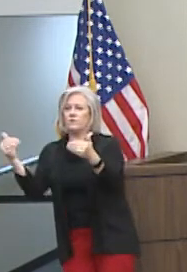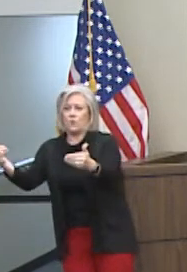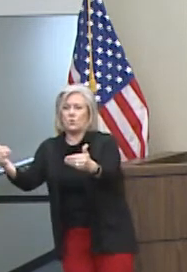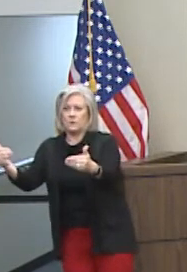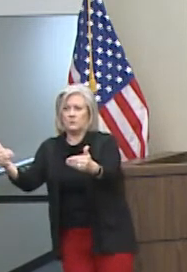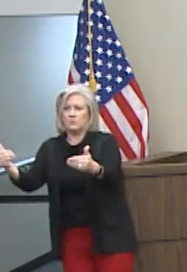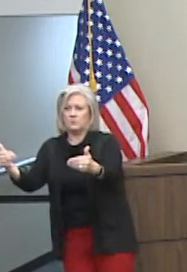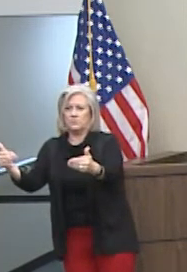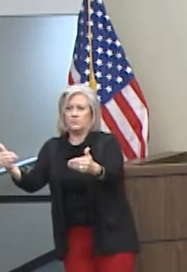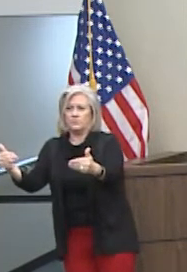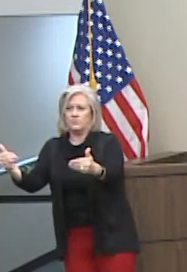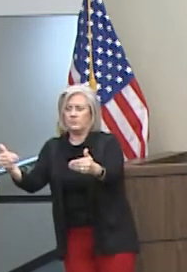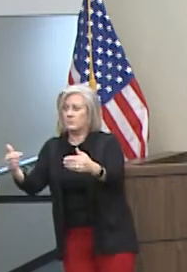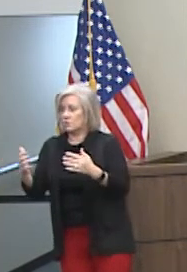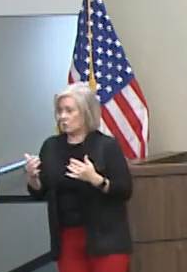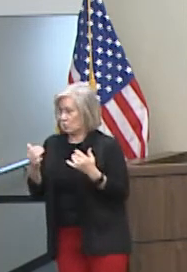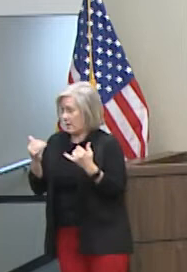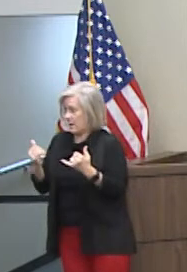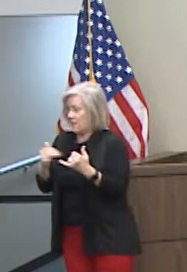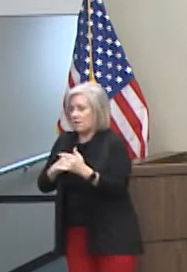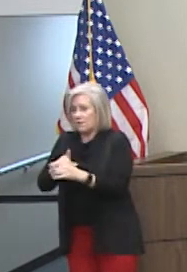And so I'm going to make a pledge to you.